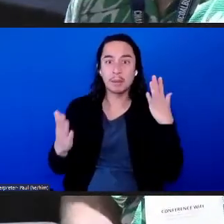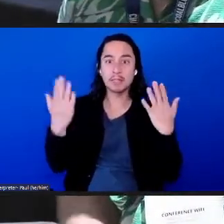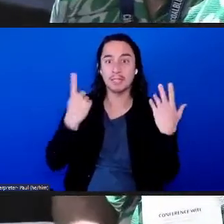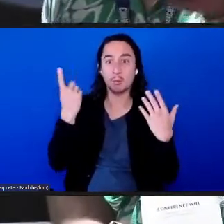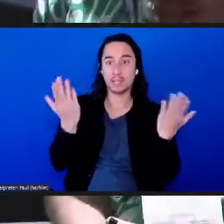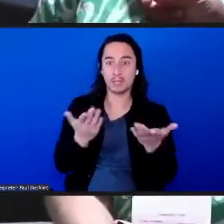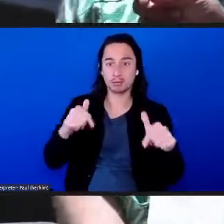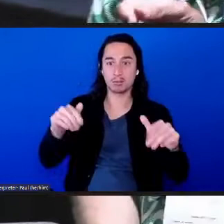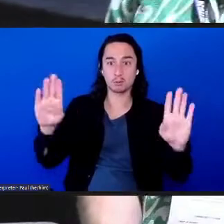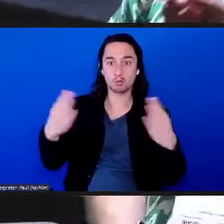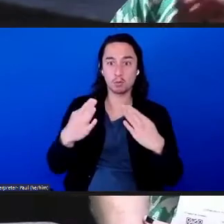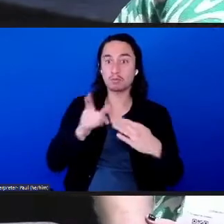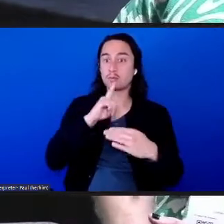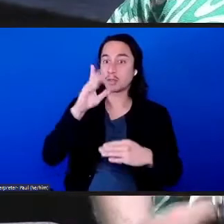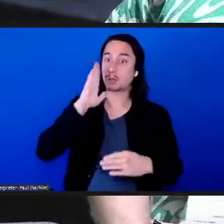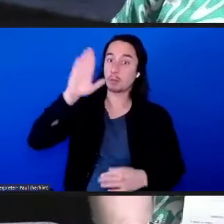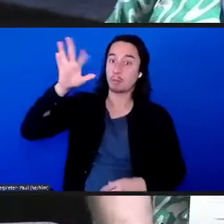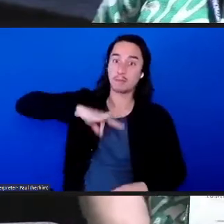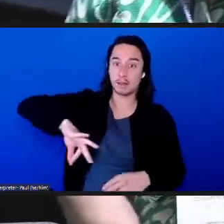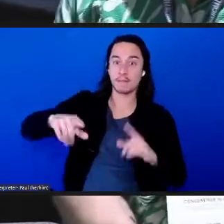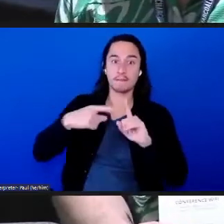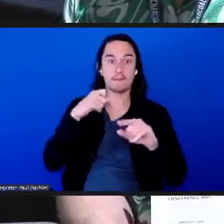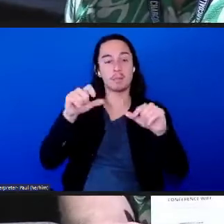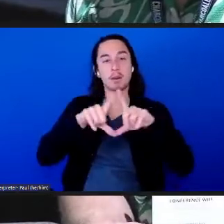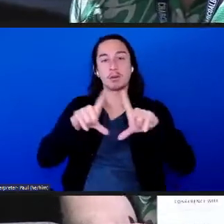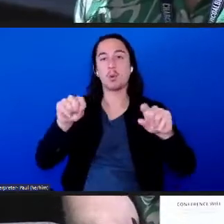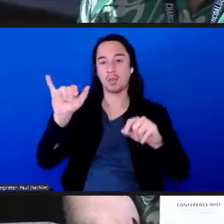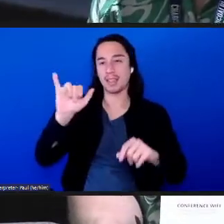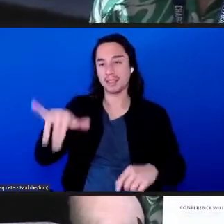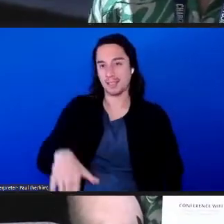really benefit from a note like that.